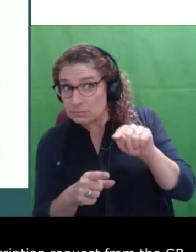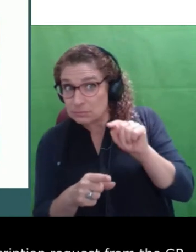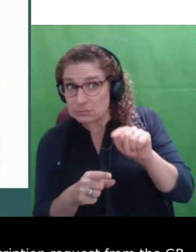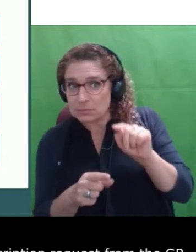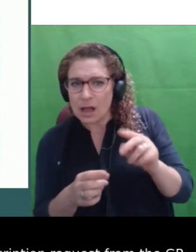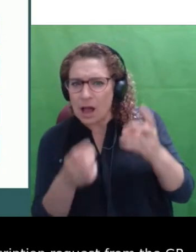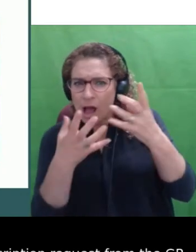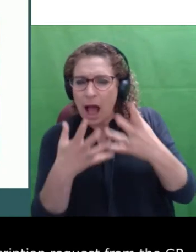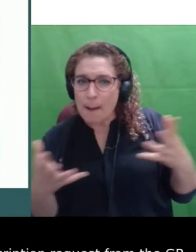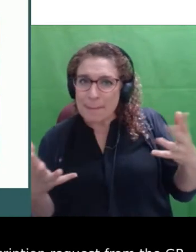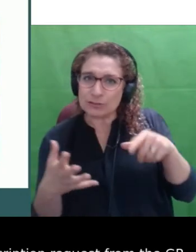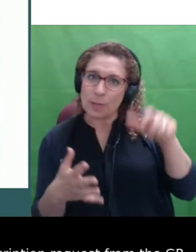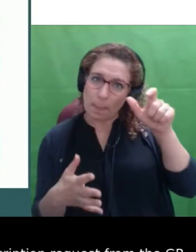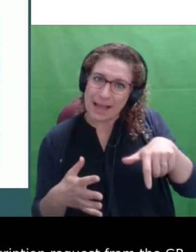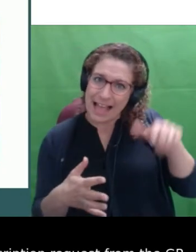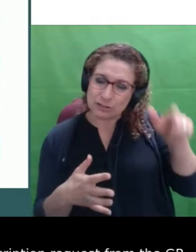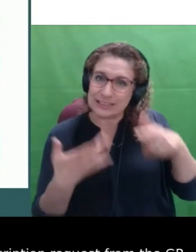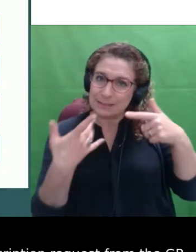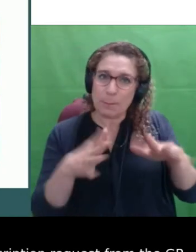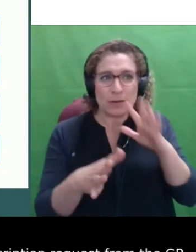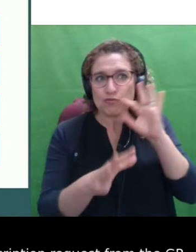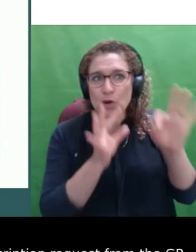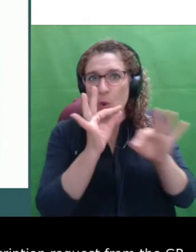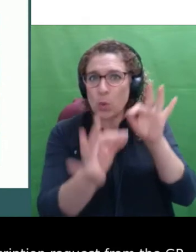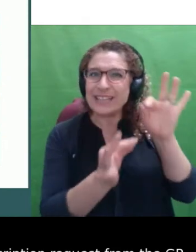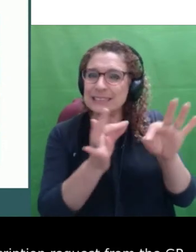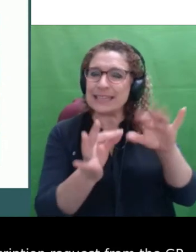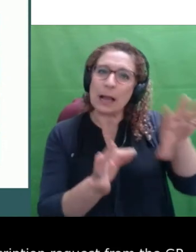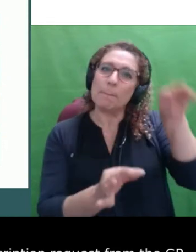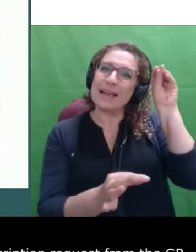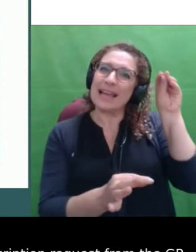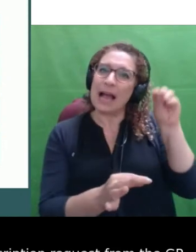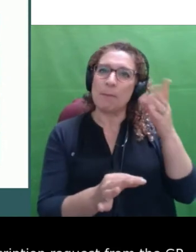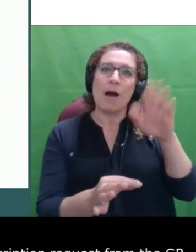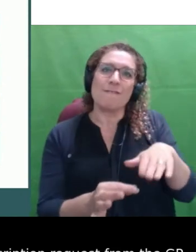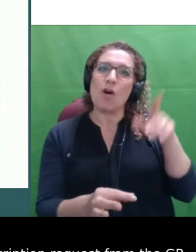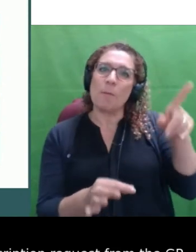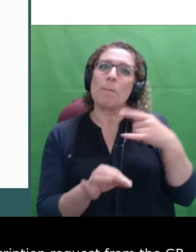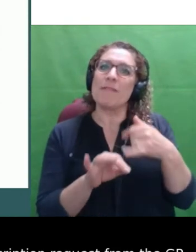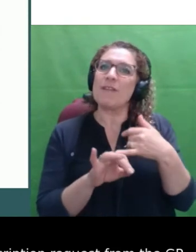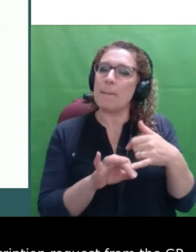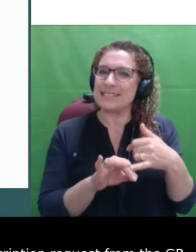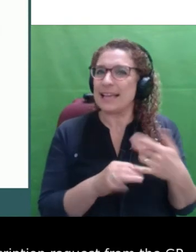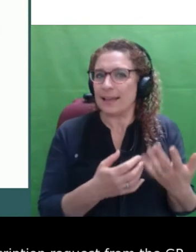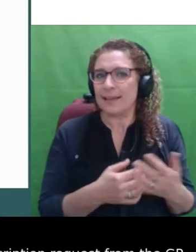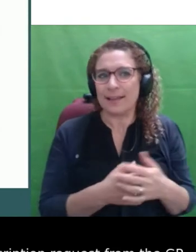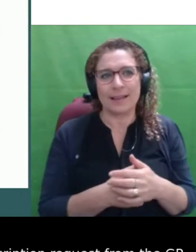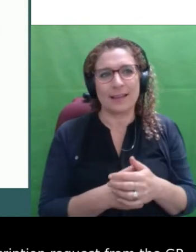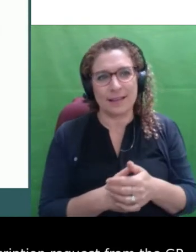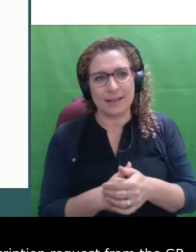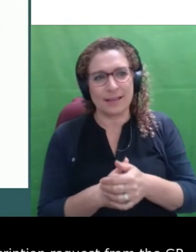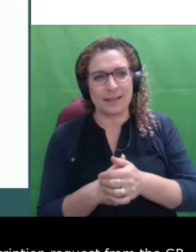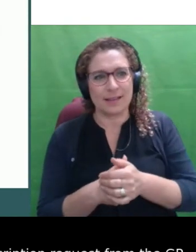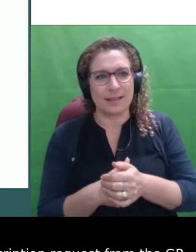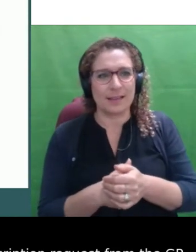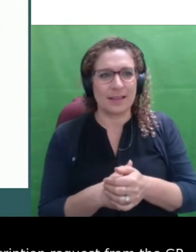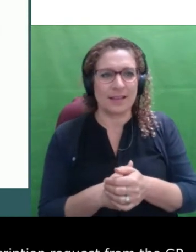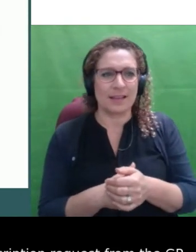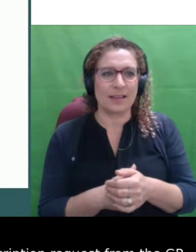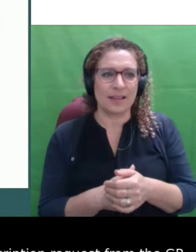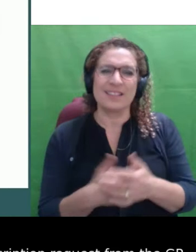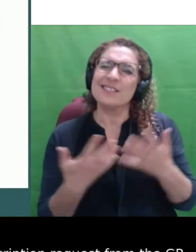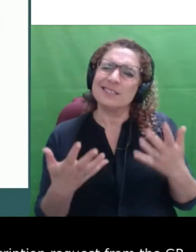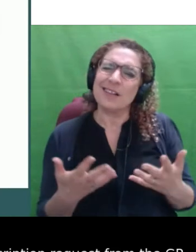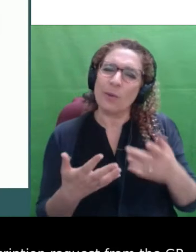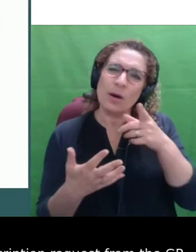these patients are actually requesting and picking up from from the pharmacy so again it's only really just